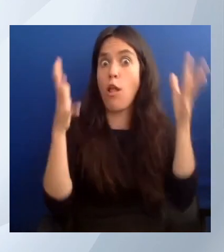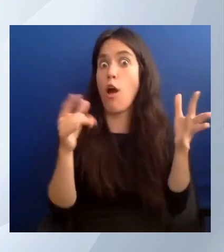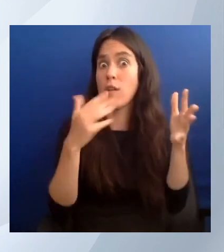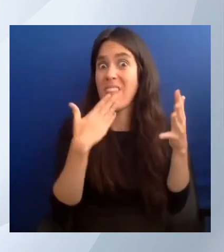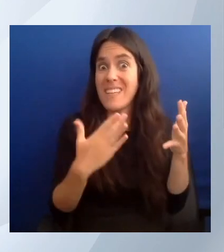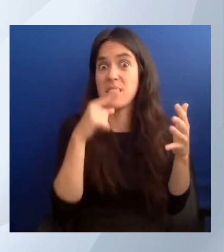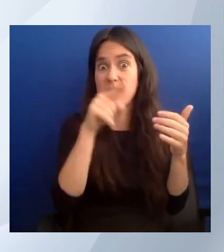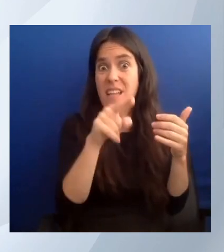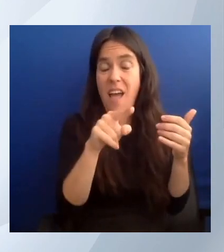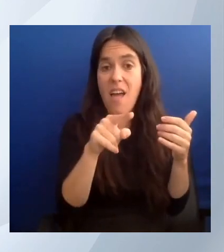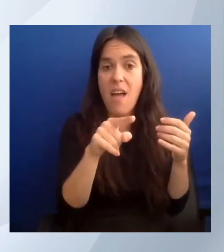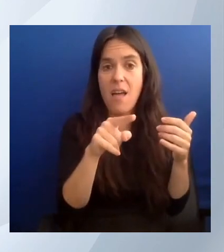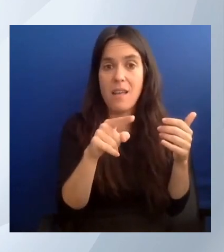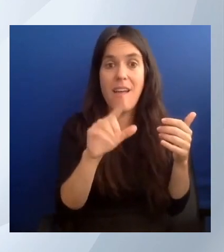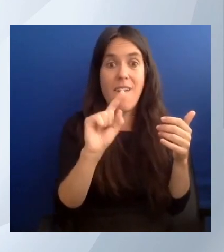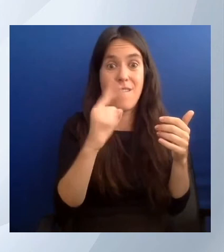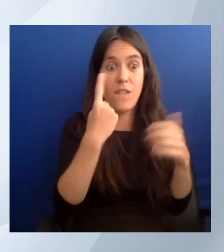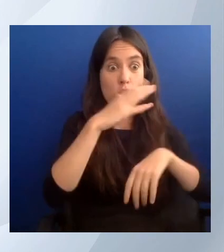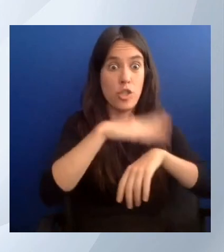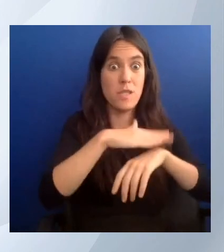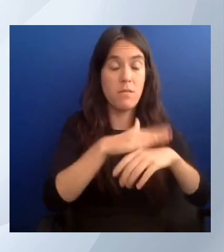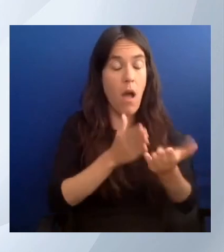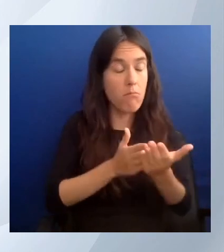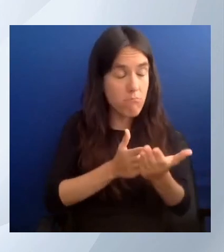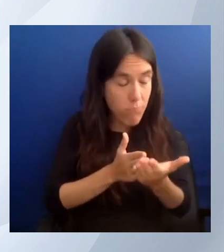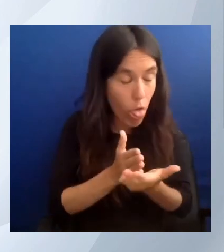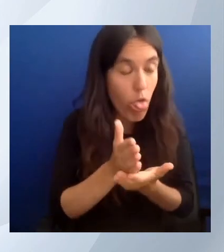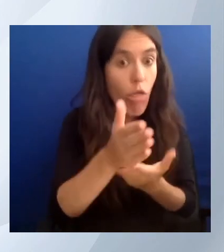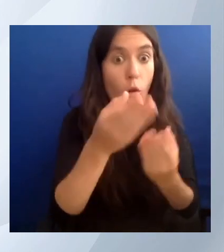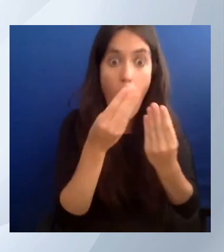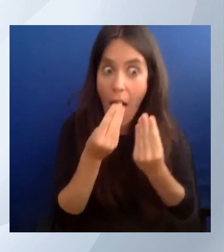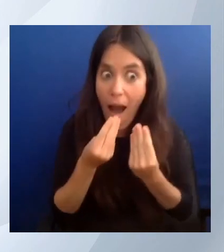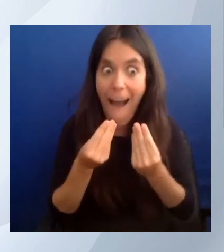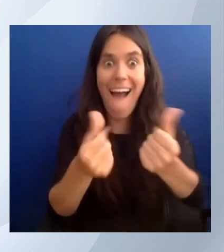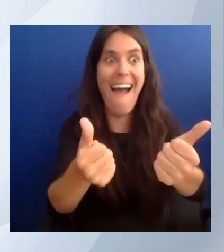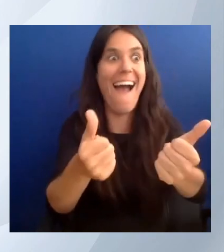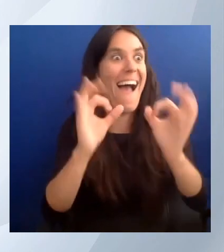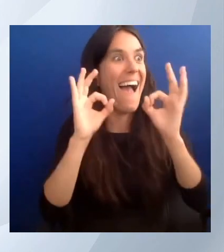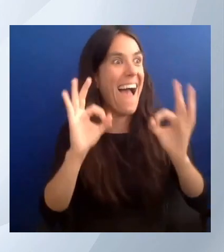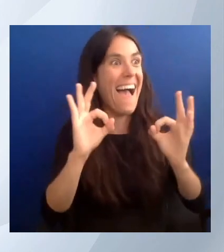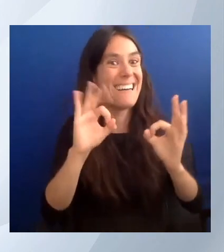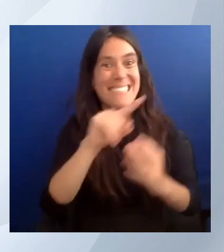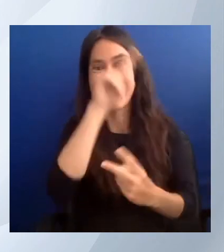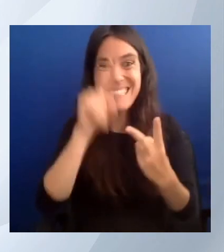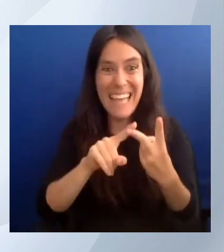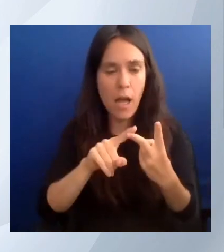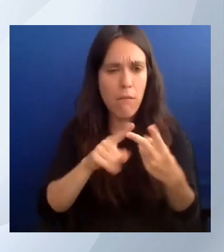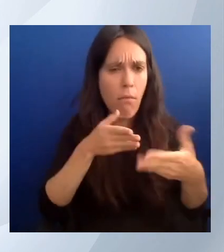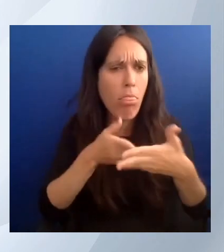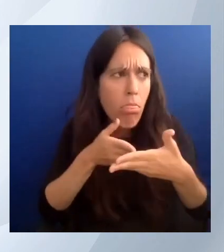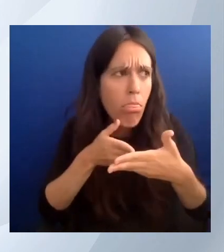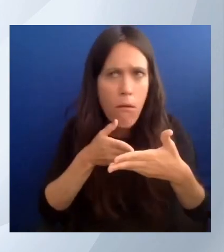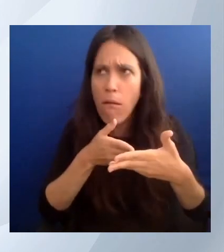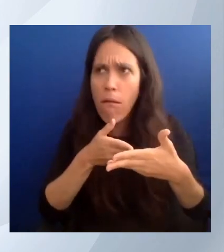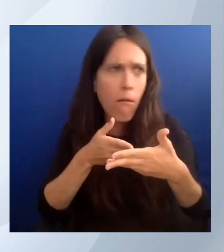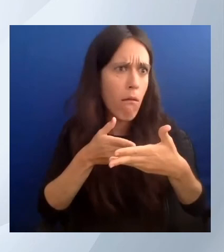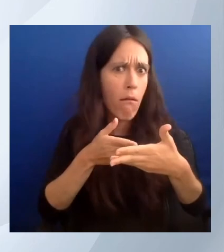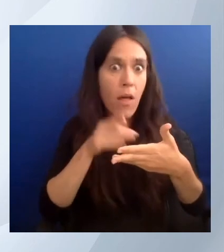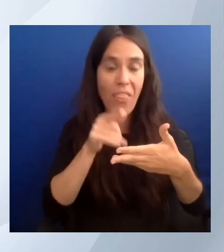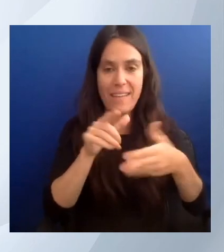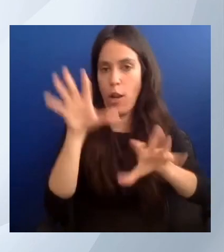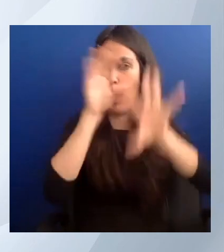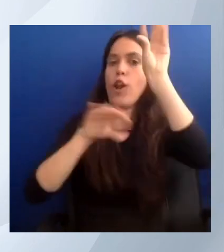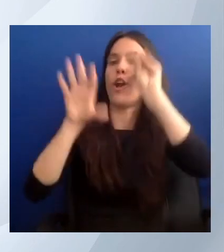first time I went through it, everything worked. Yeah. And the second time it didn't work, and that is where you learn stuff, because it's